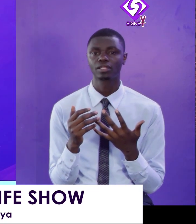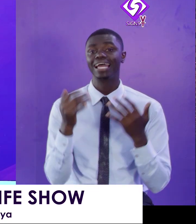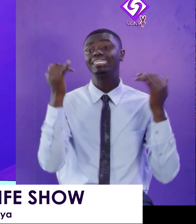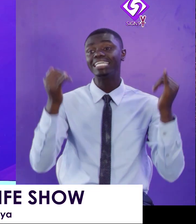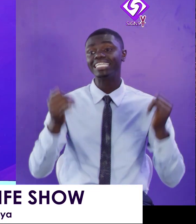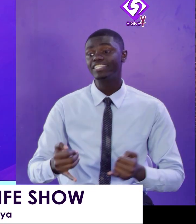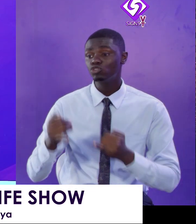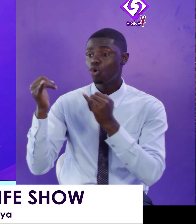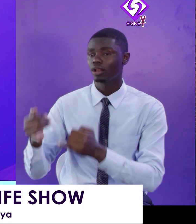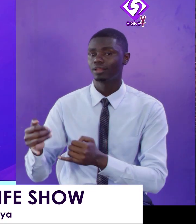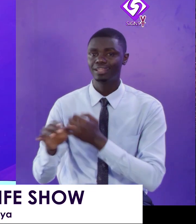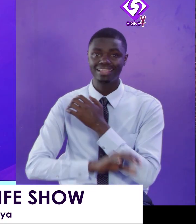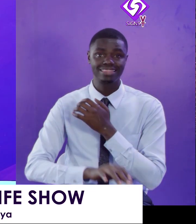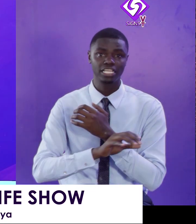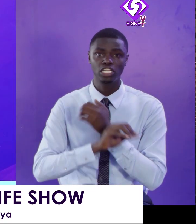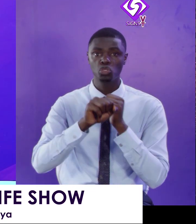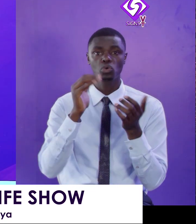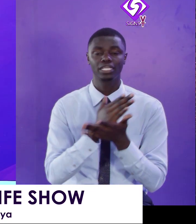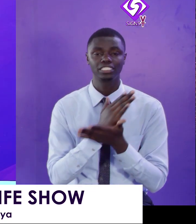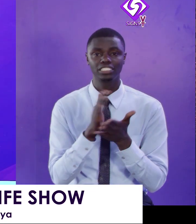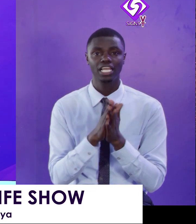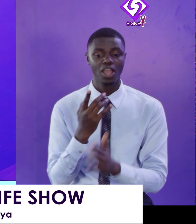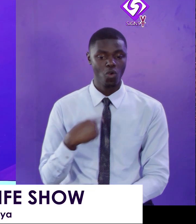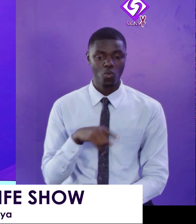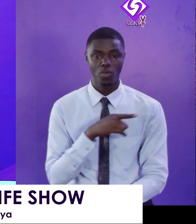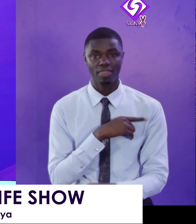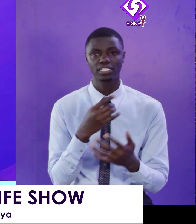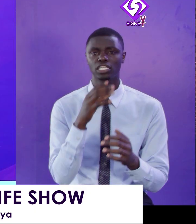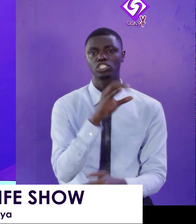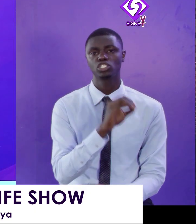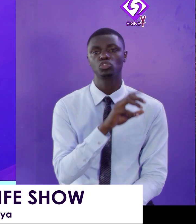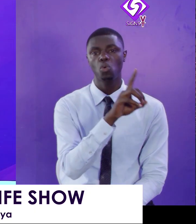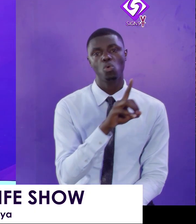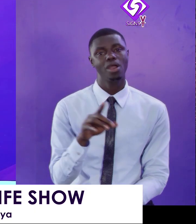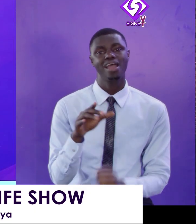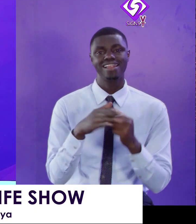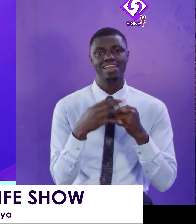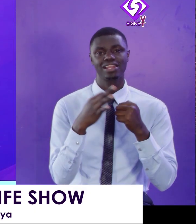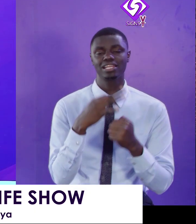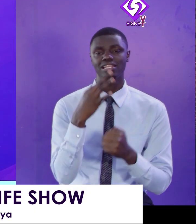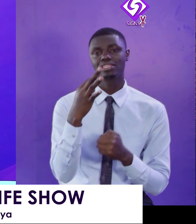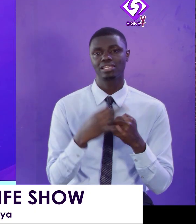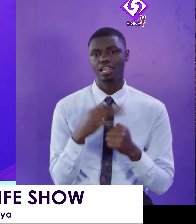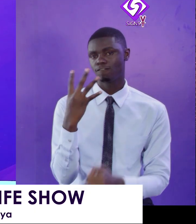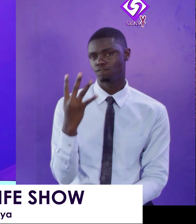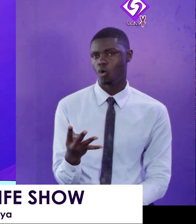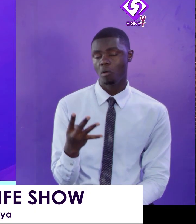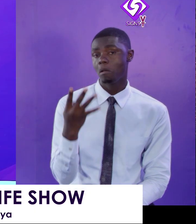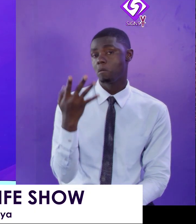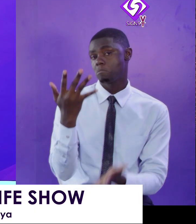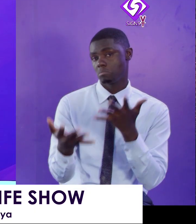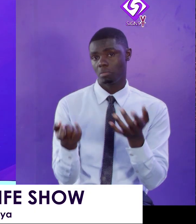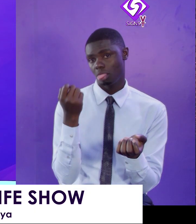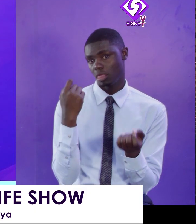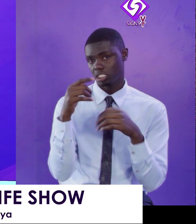individuals in that country, you can share with me if you're from China, 0111 980 You may be understanding